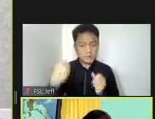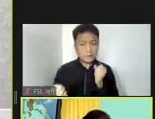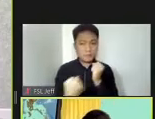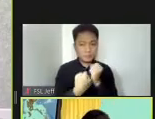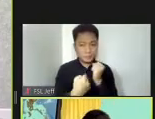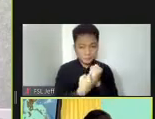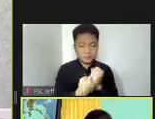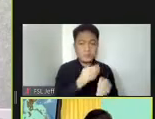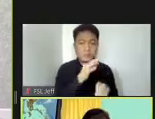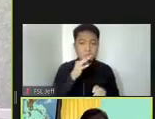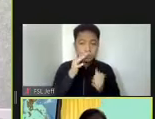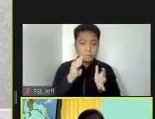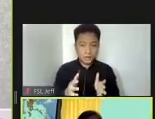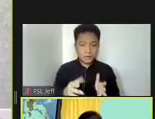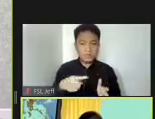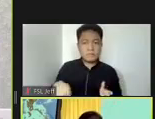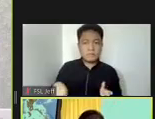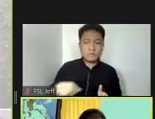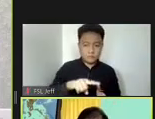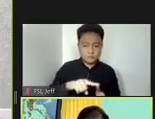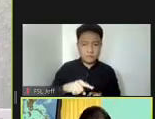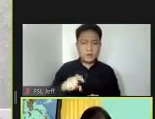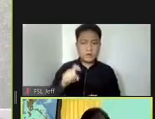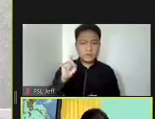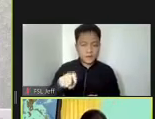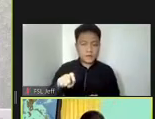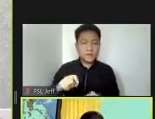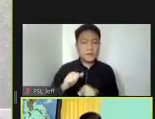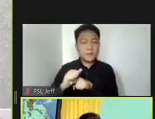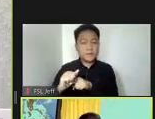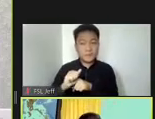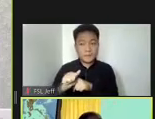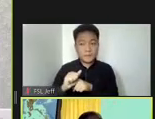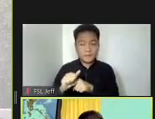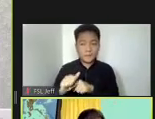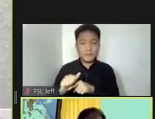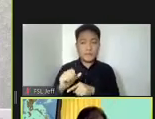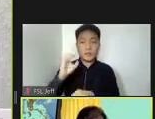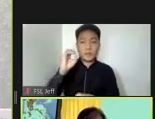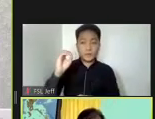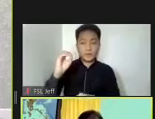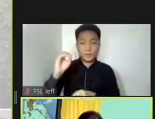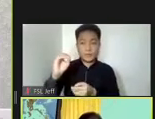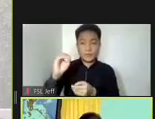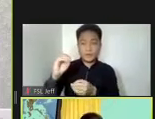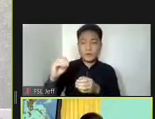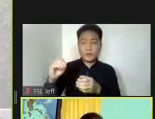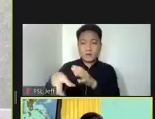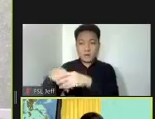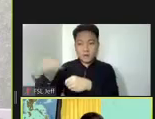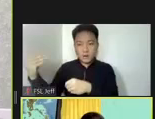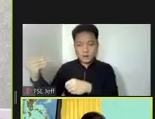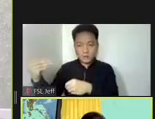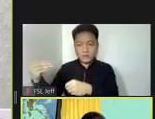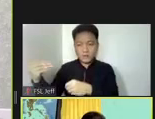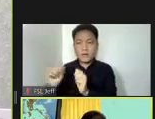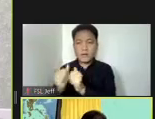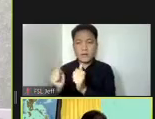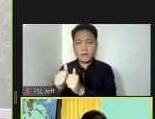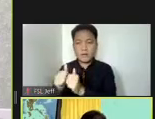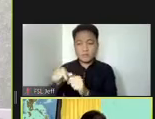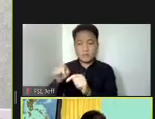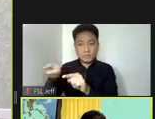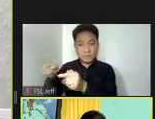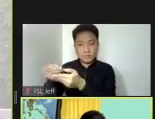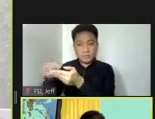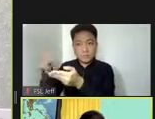our marginalized people in our society. Zero carbon by being mindful